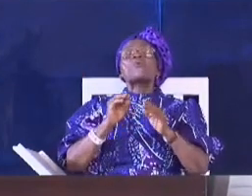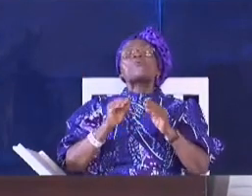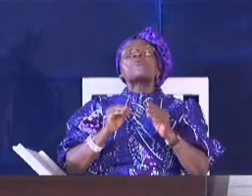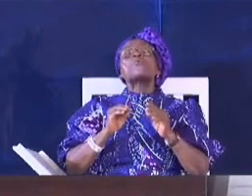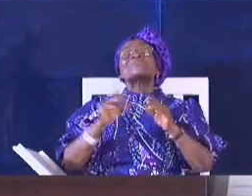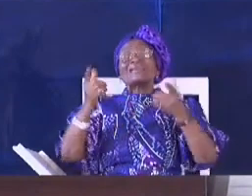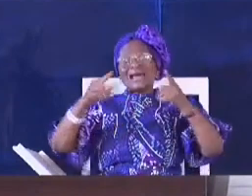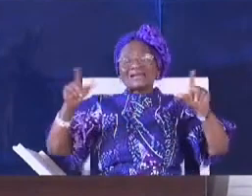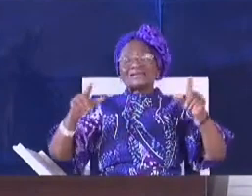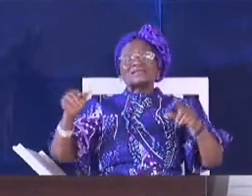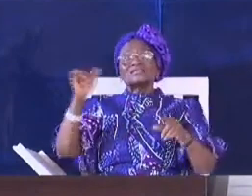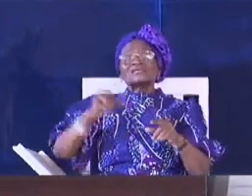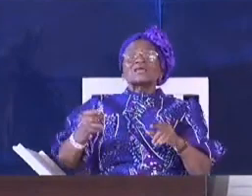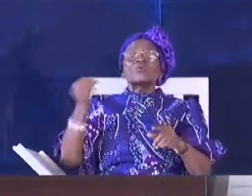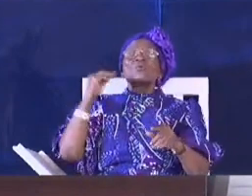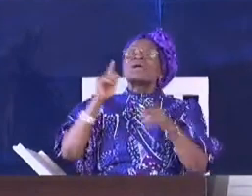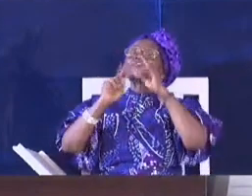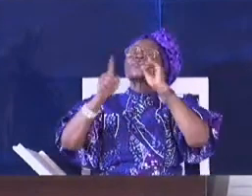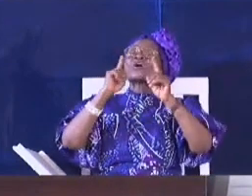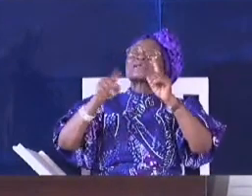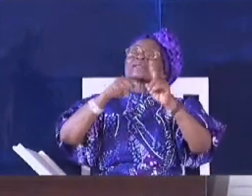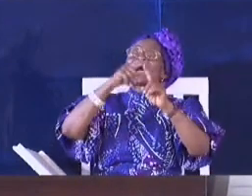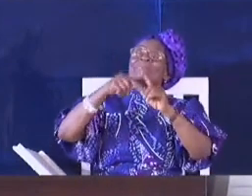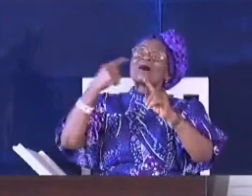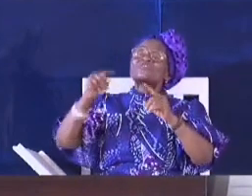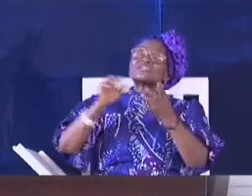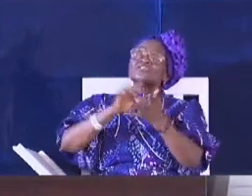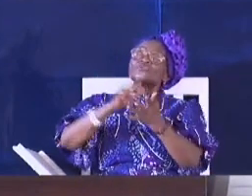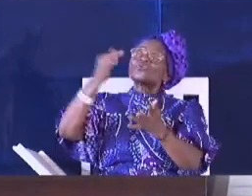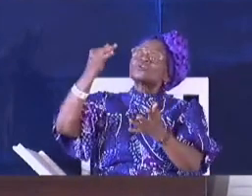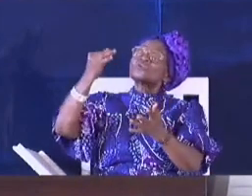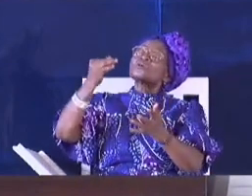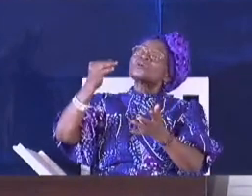about the glory of God, the great works of God.